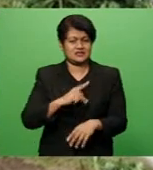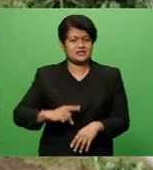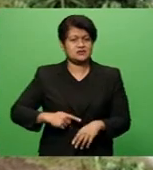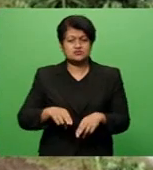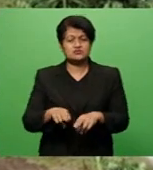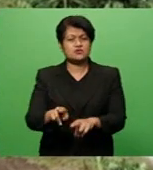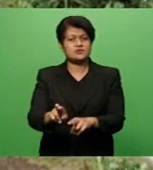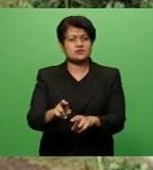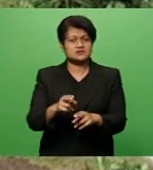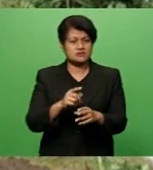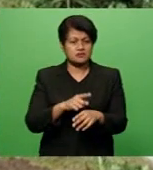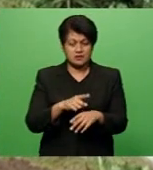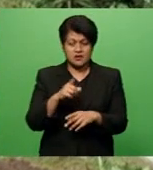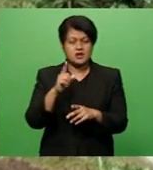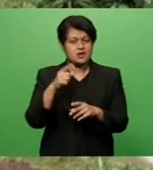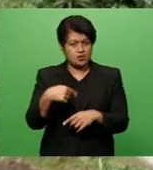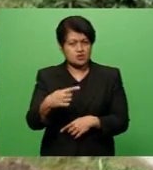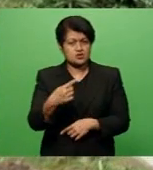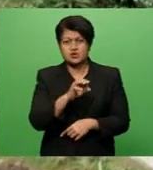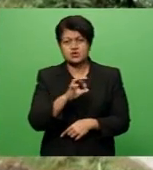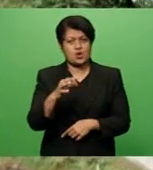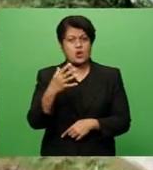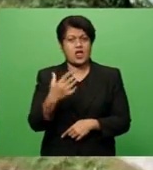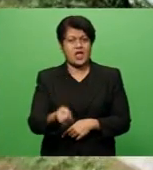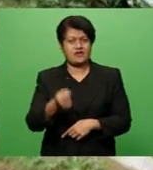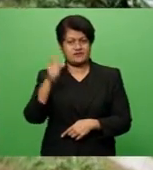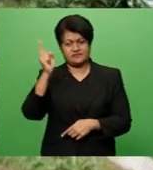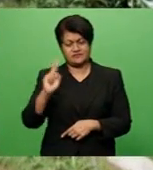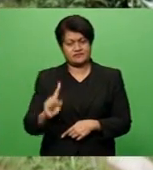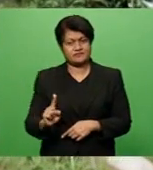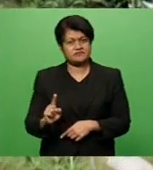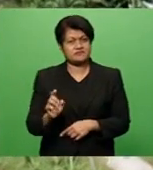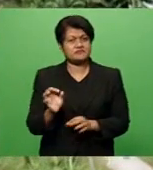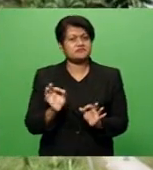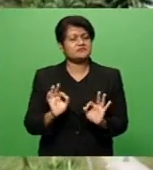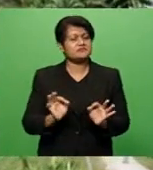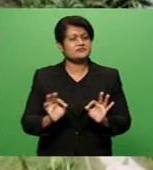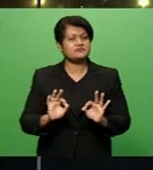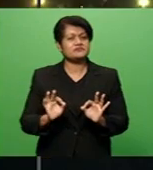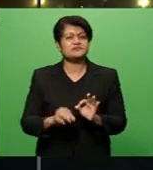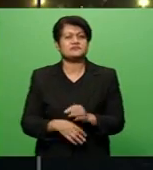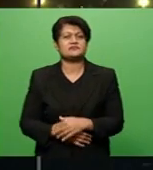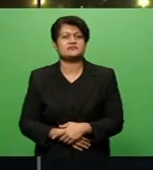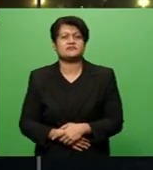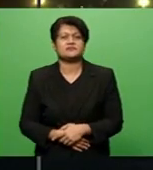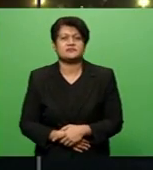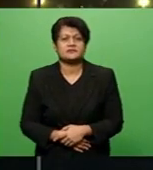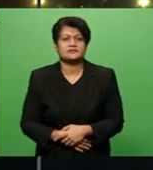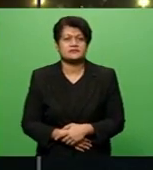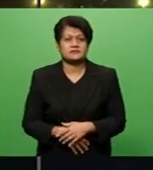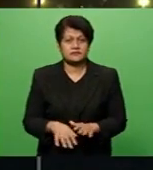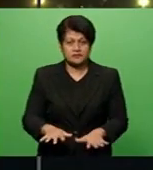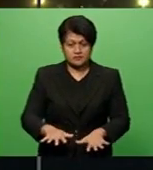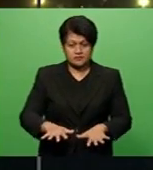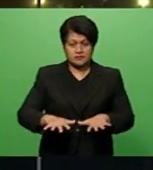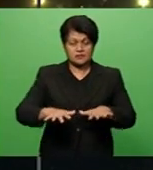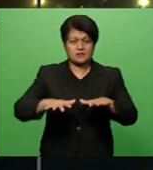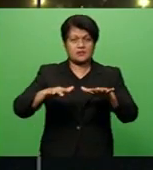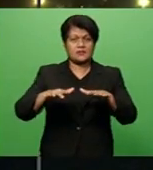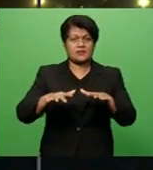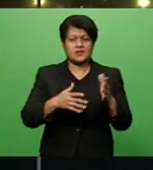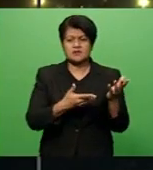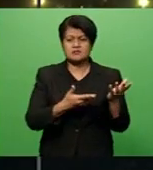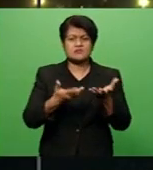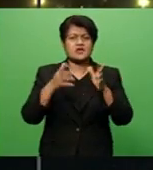are still without electricity. Jose Nunga, FBC News. Floodwaters brought on by heavy